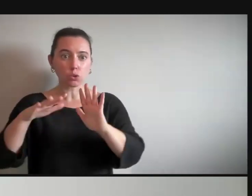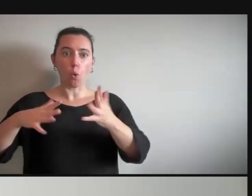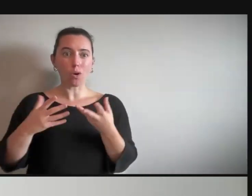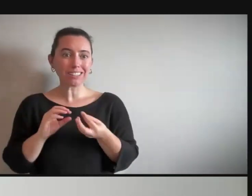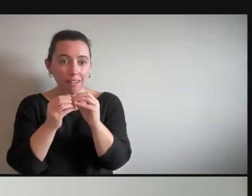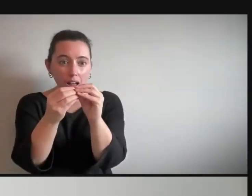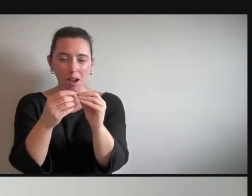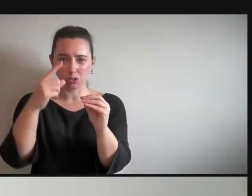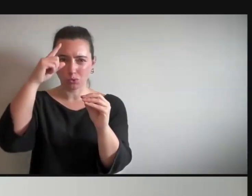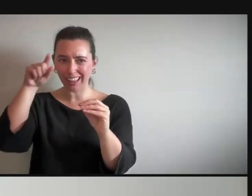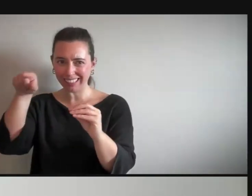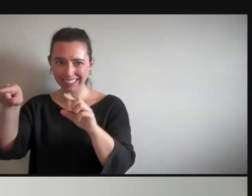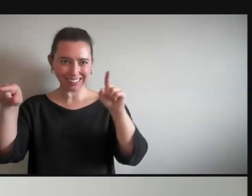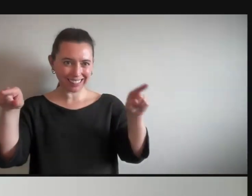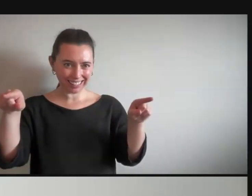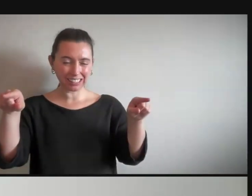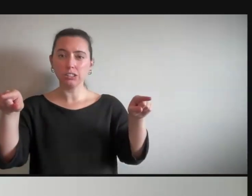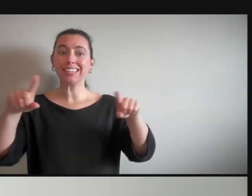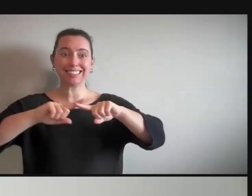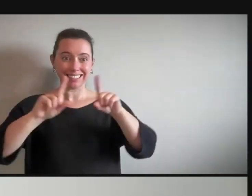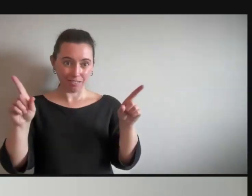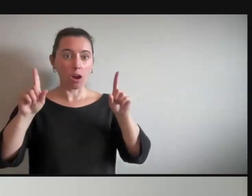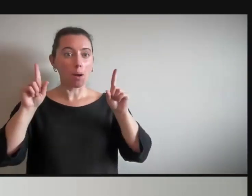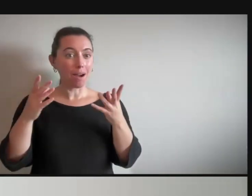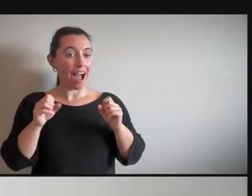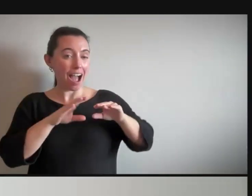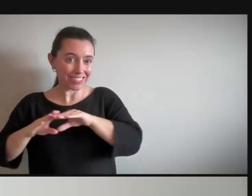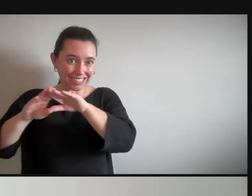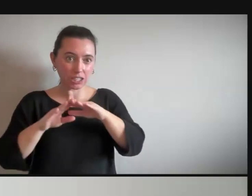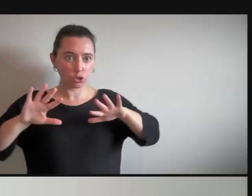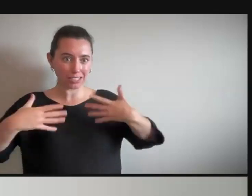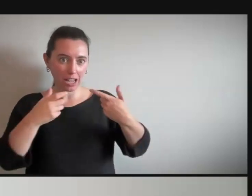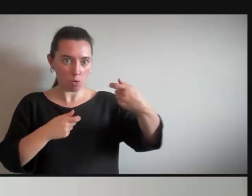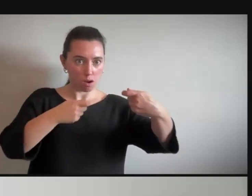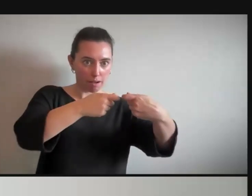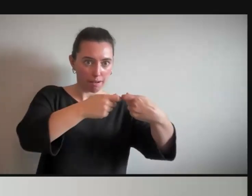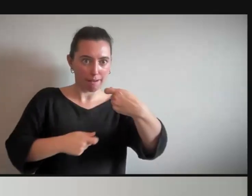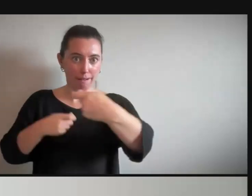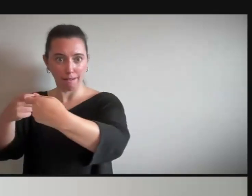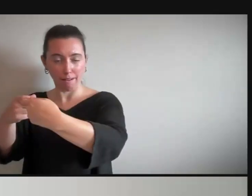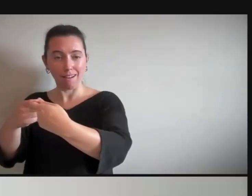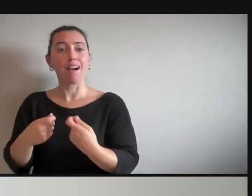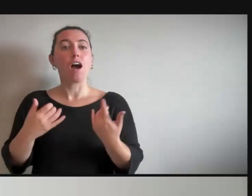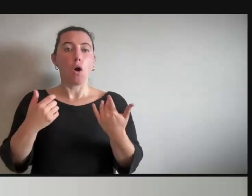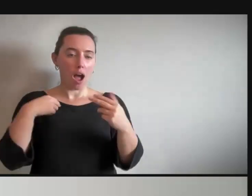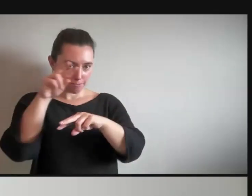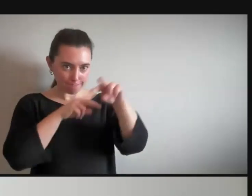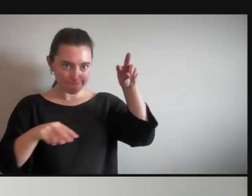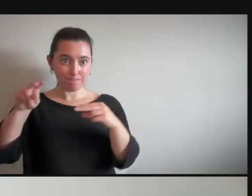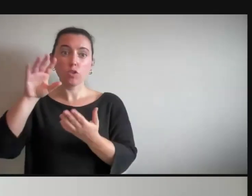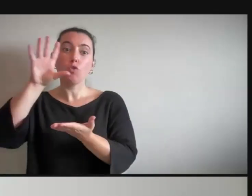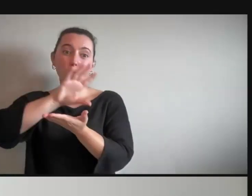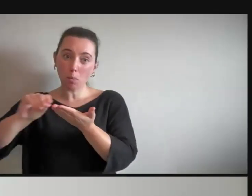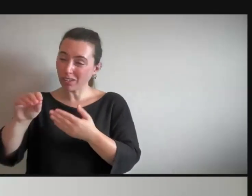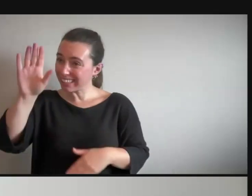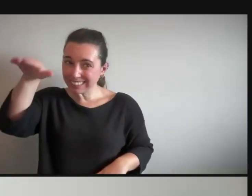requirement from the standards point of view versus what can I do. So when I'm reporting, I will say, okay, well, this doesn't meet the